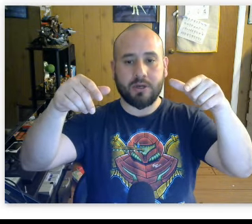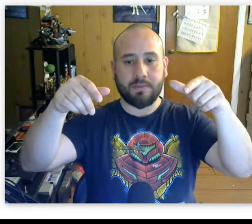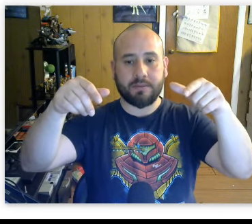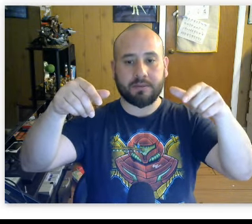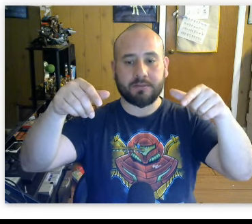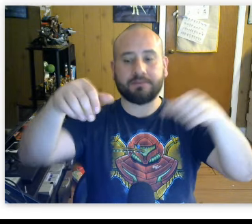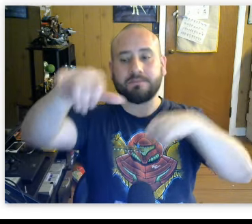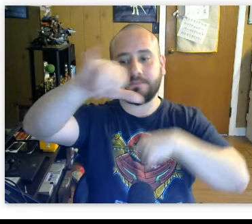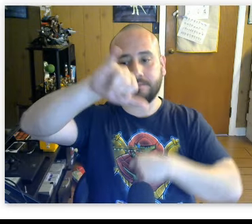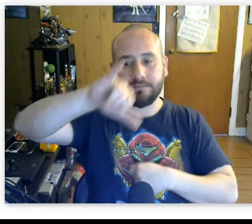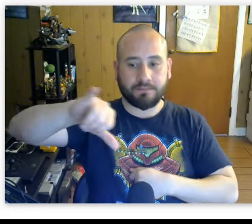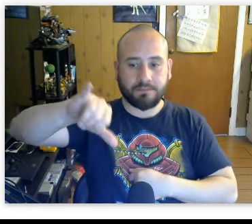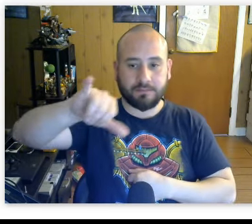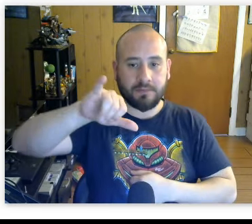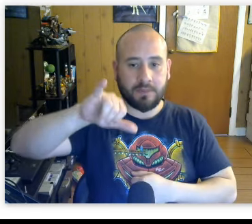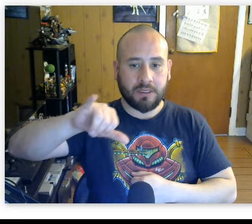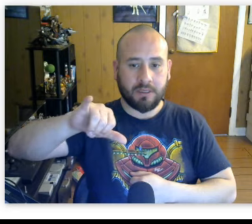syrup,